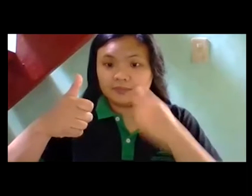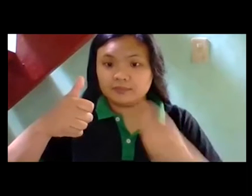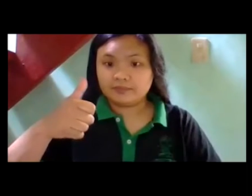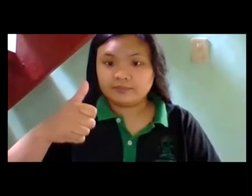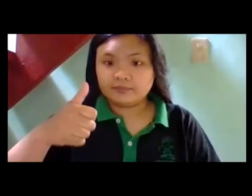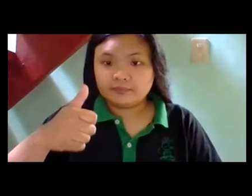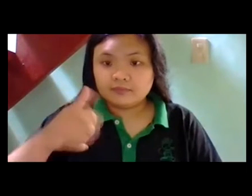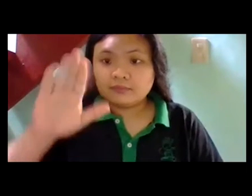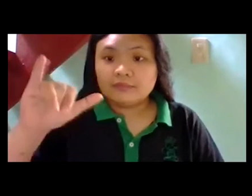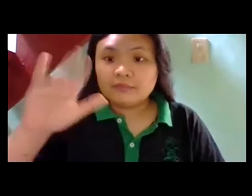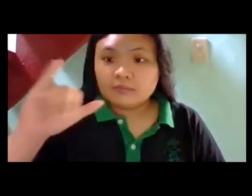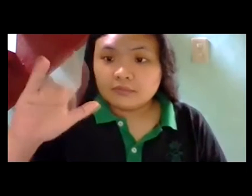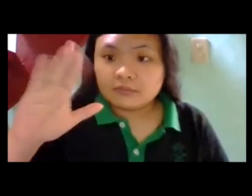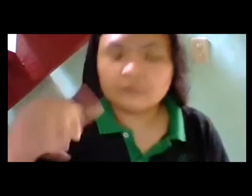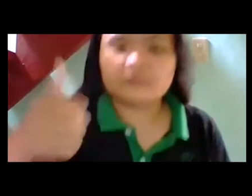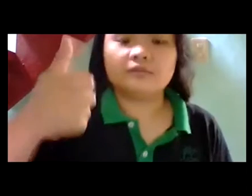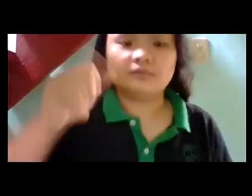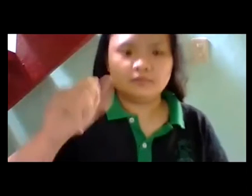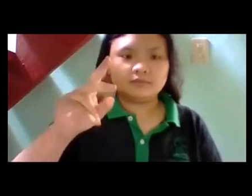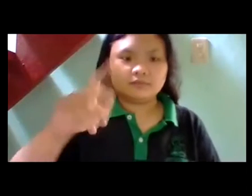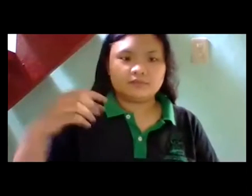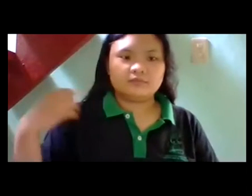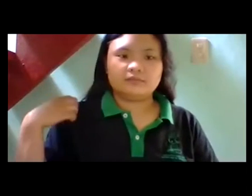Yeah, go up.